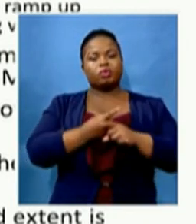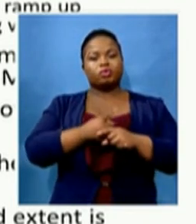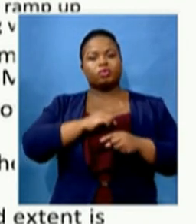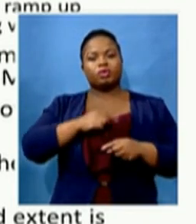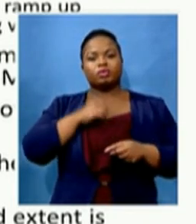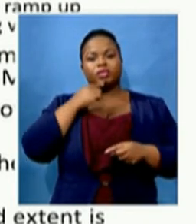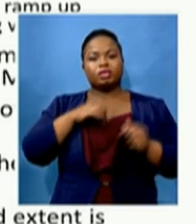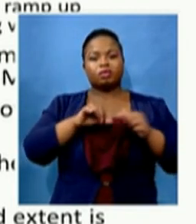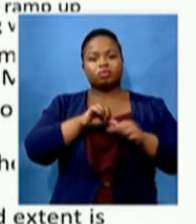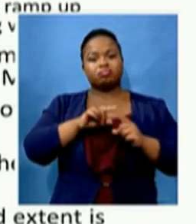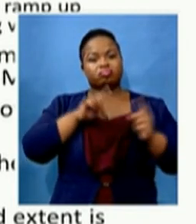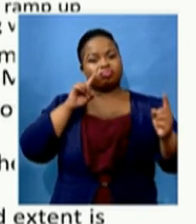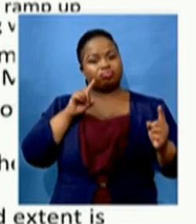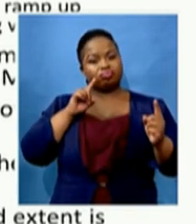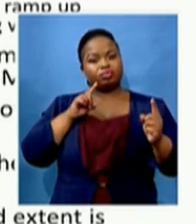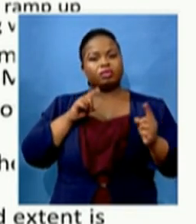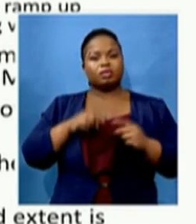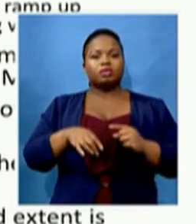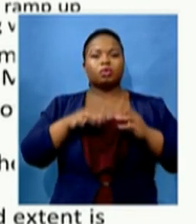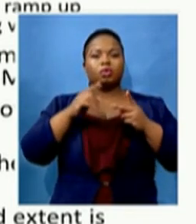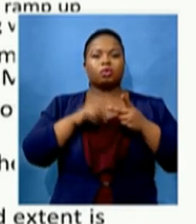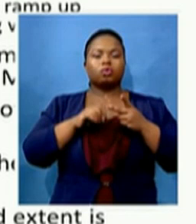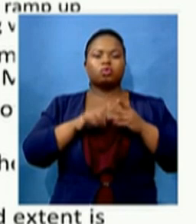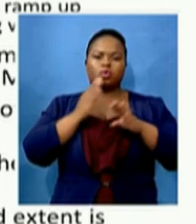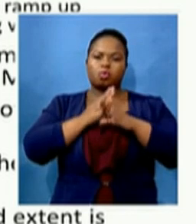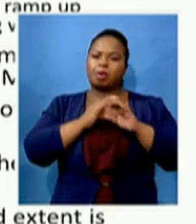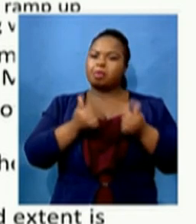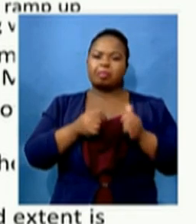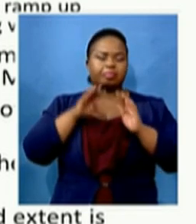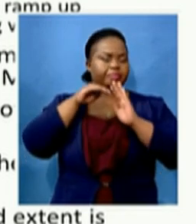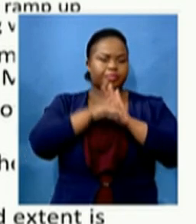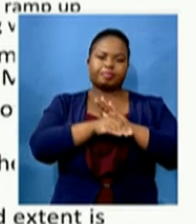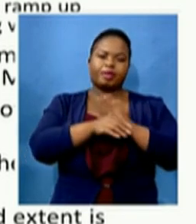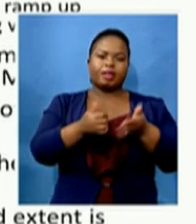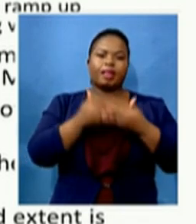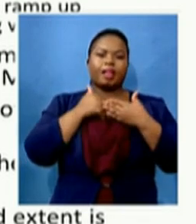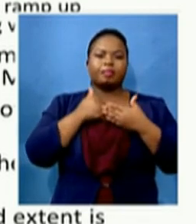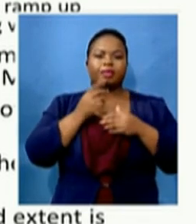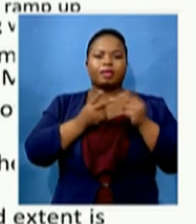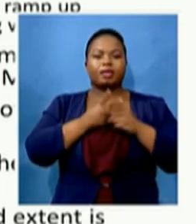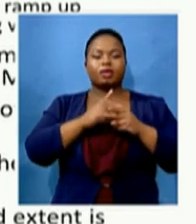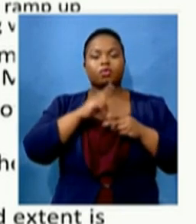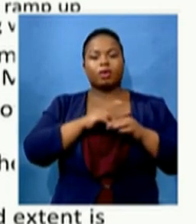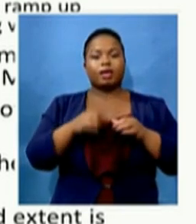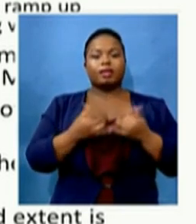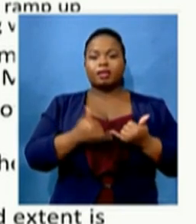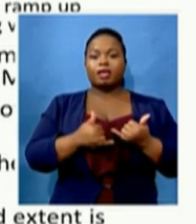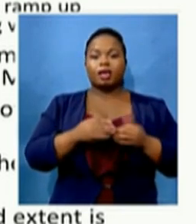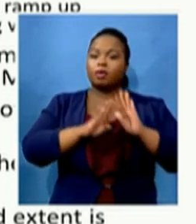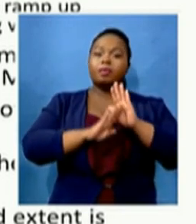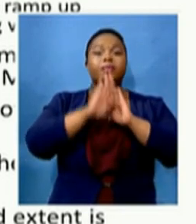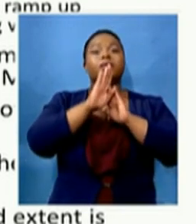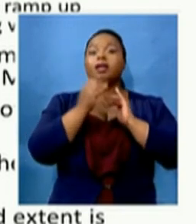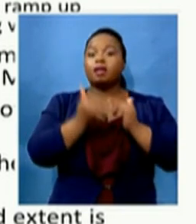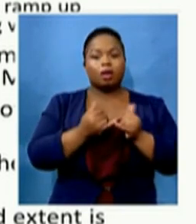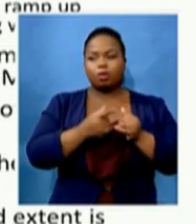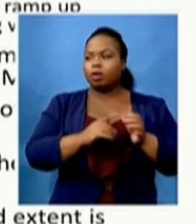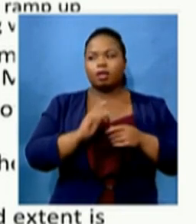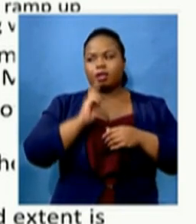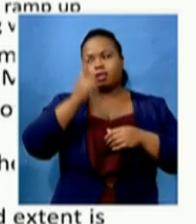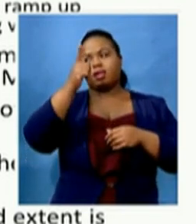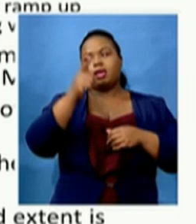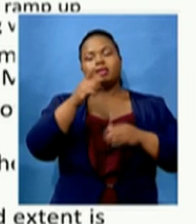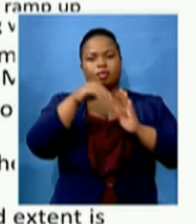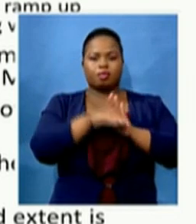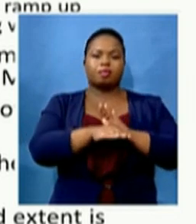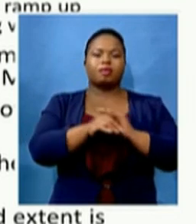by flattening the curve. The peak has been delayed and has been lowered, although not sufficiently to prevent the breaching of ICU beds.